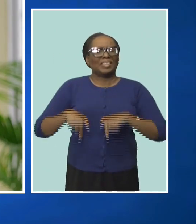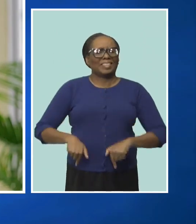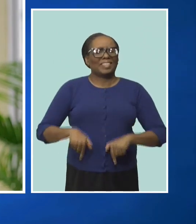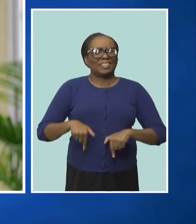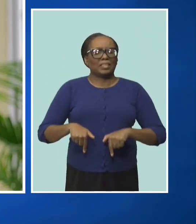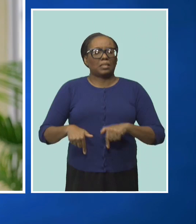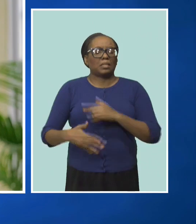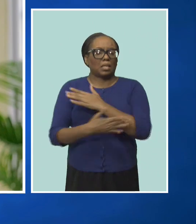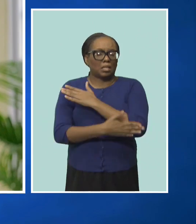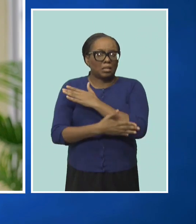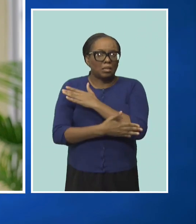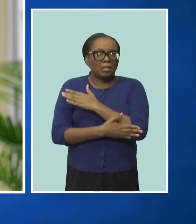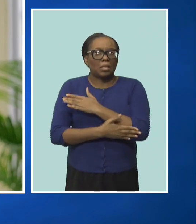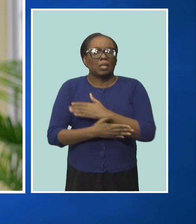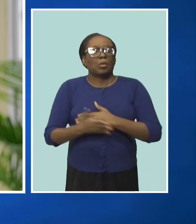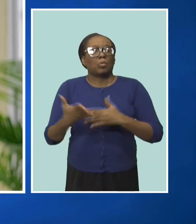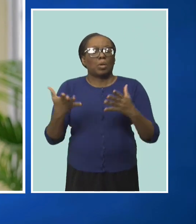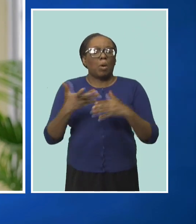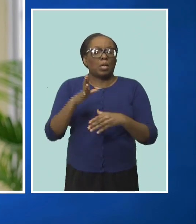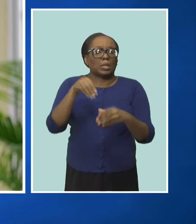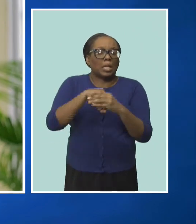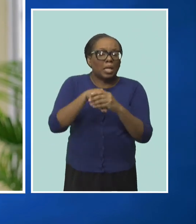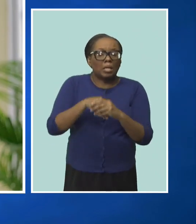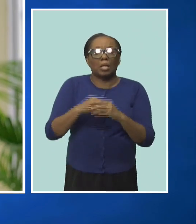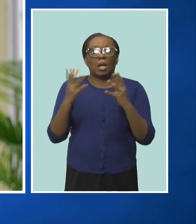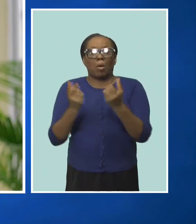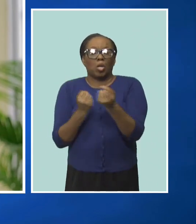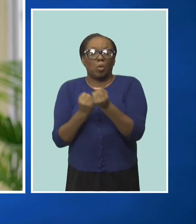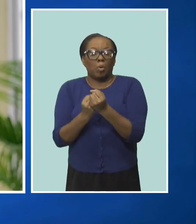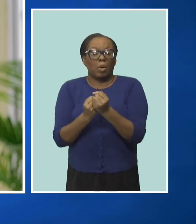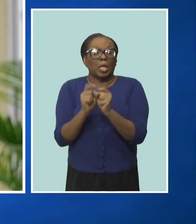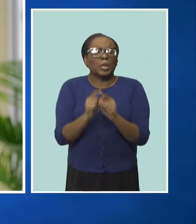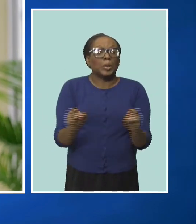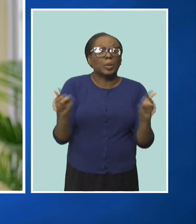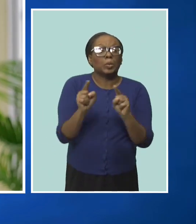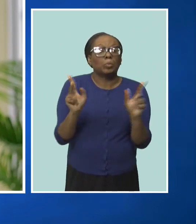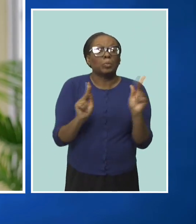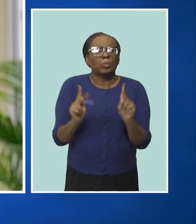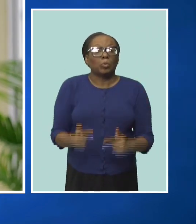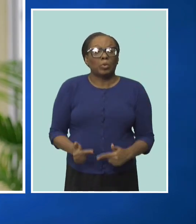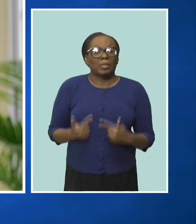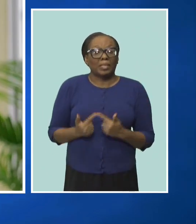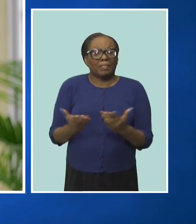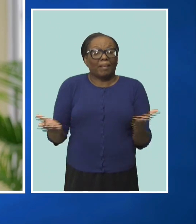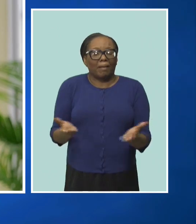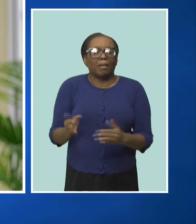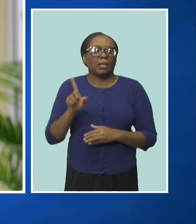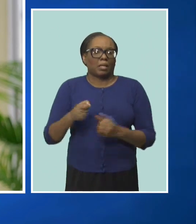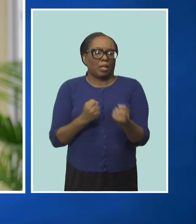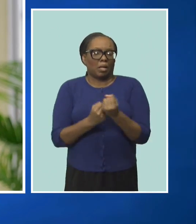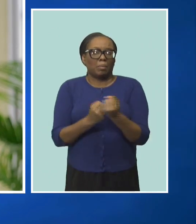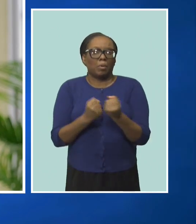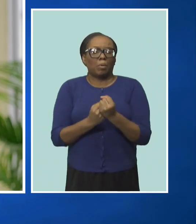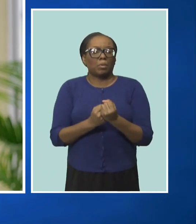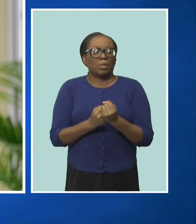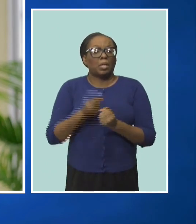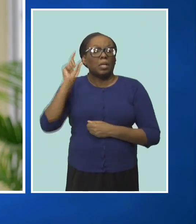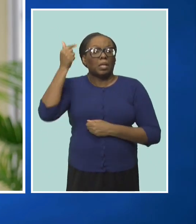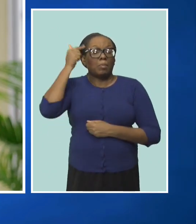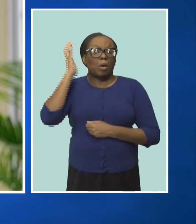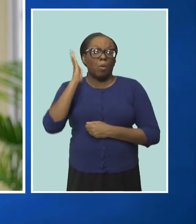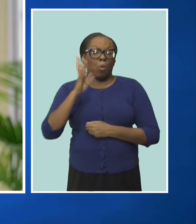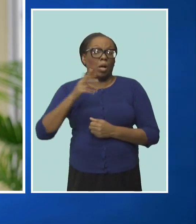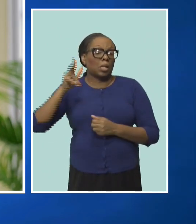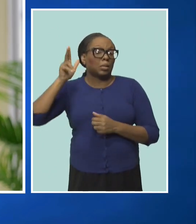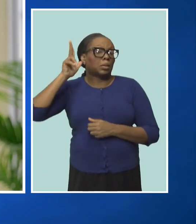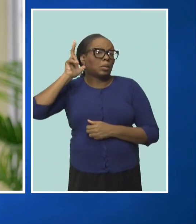that reinvestment be led by you, the people of the parish. And you will have a very responsive ear of the government.